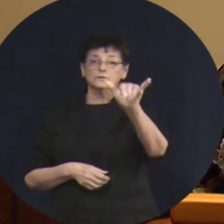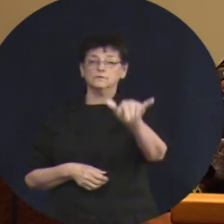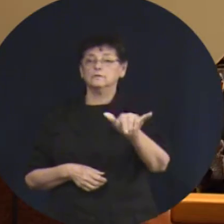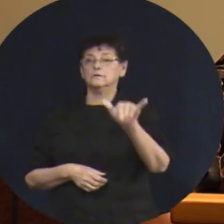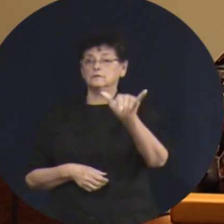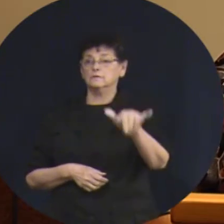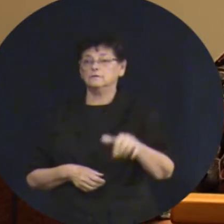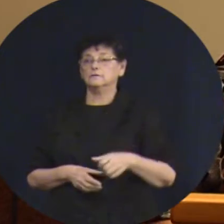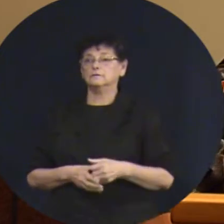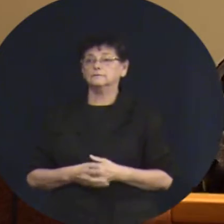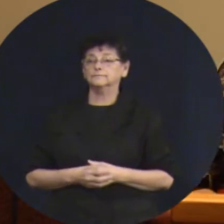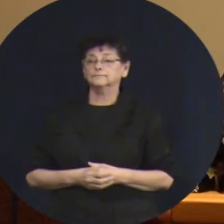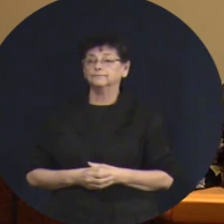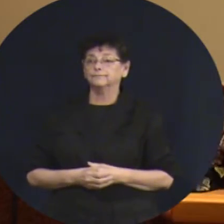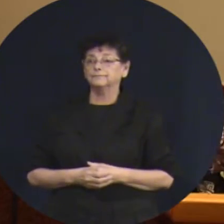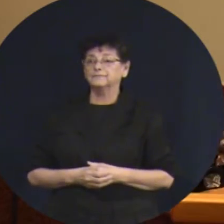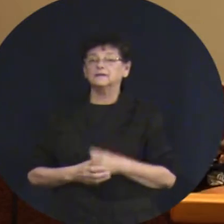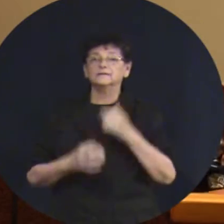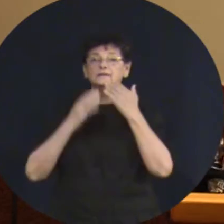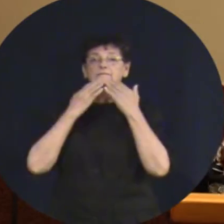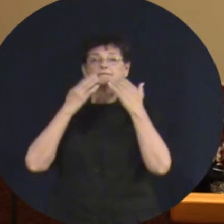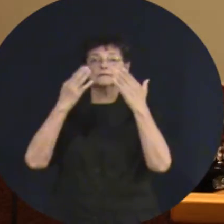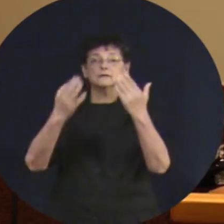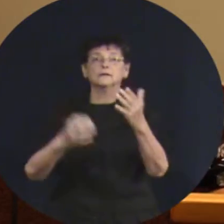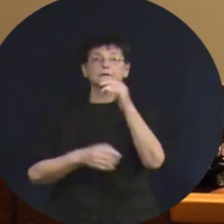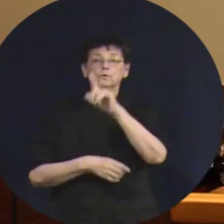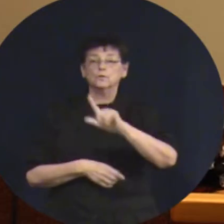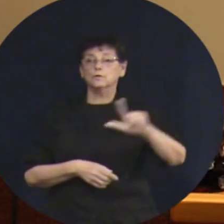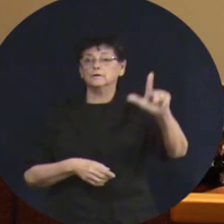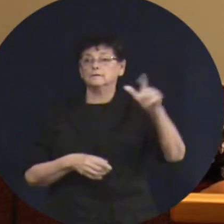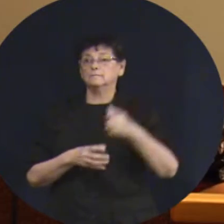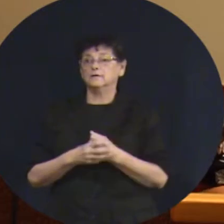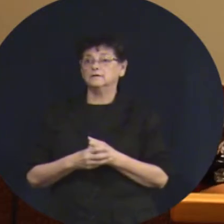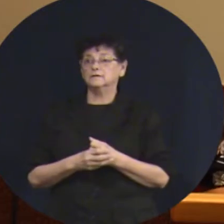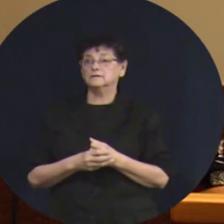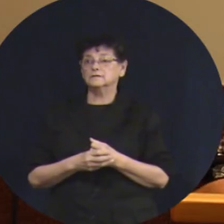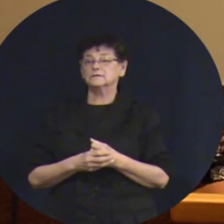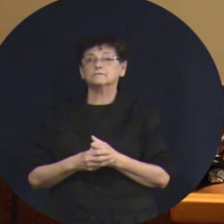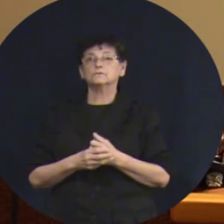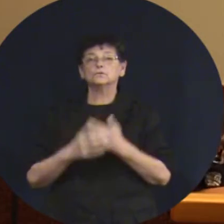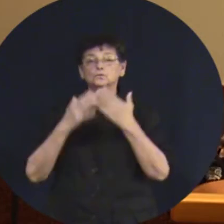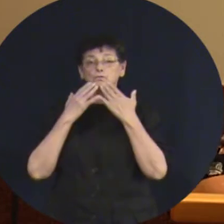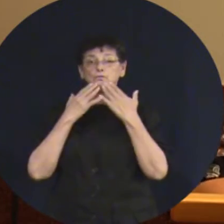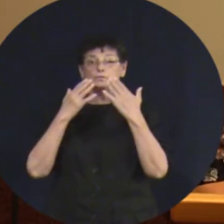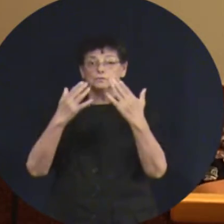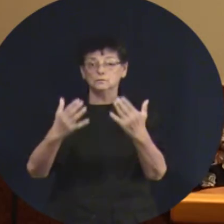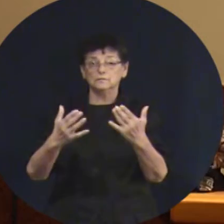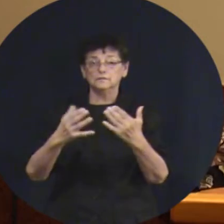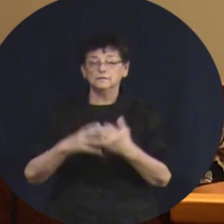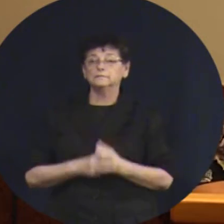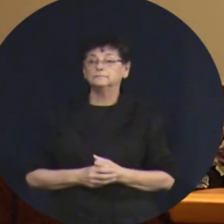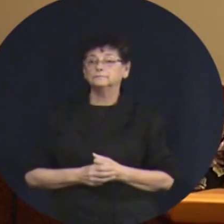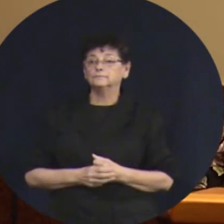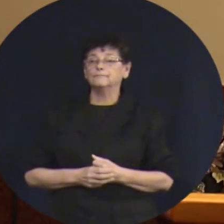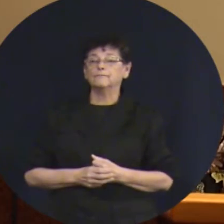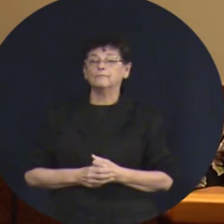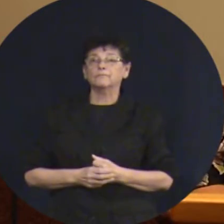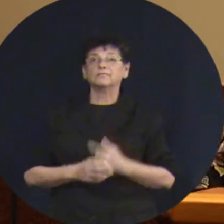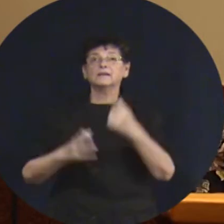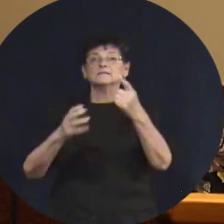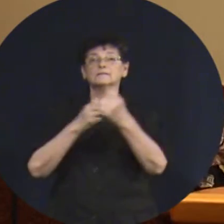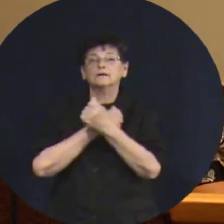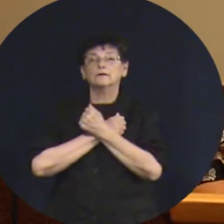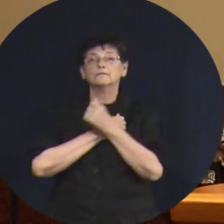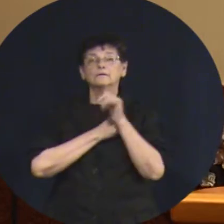forever. Give thanks to the Lord for His good, His